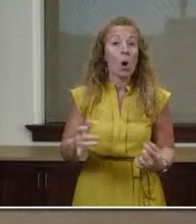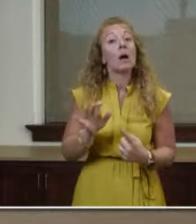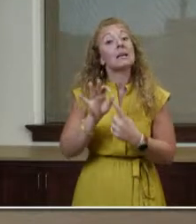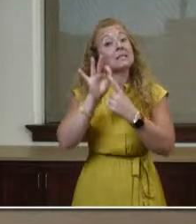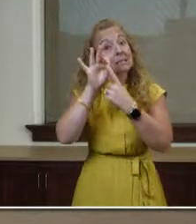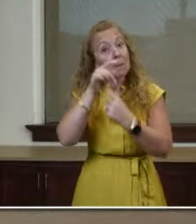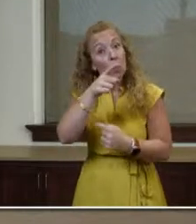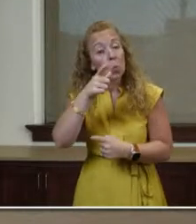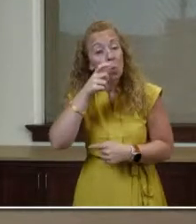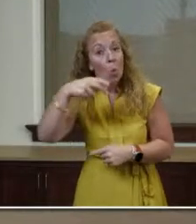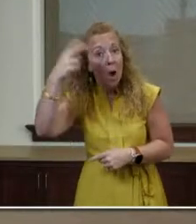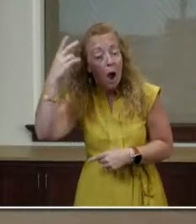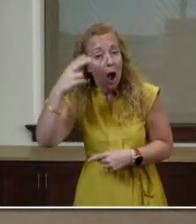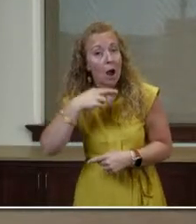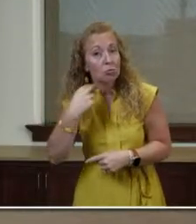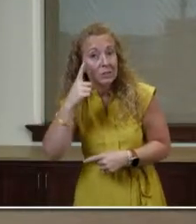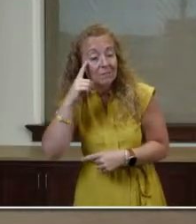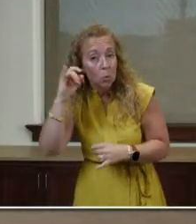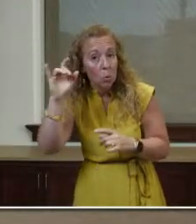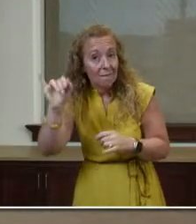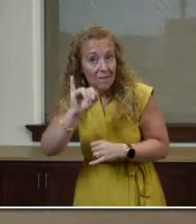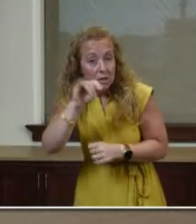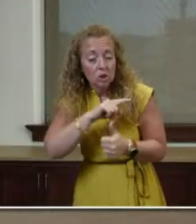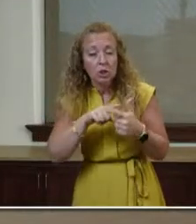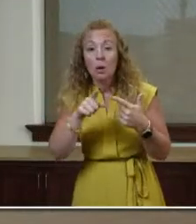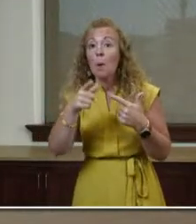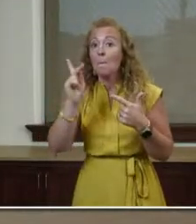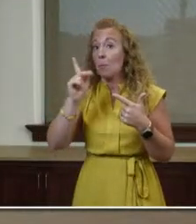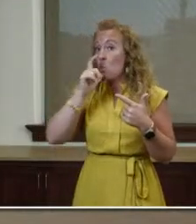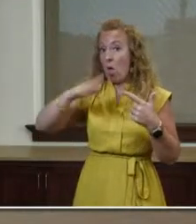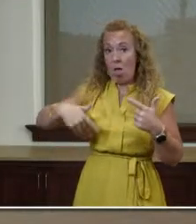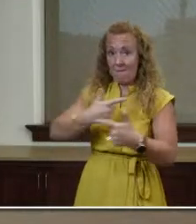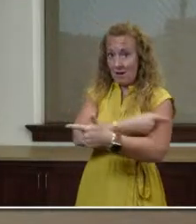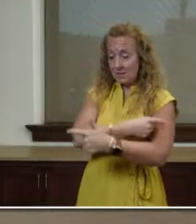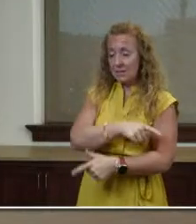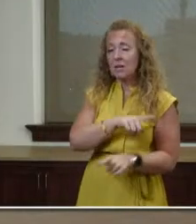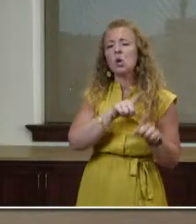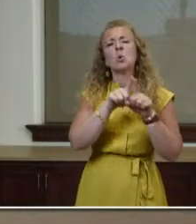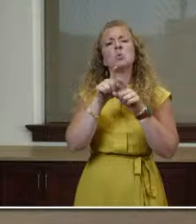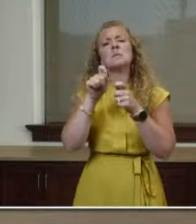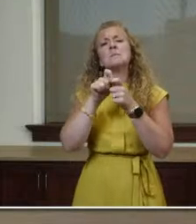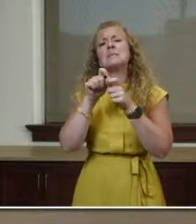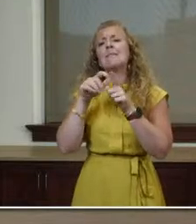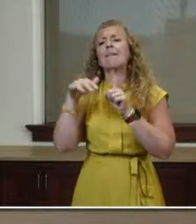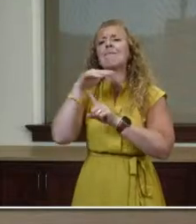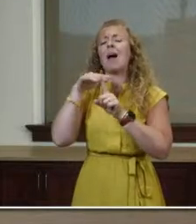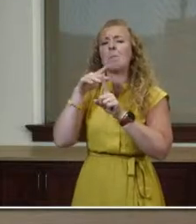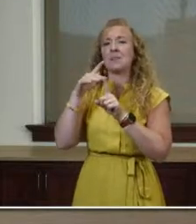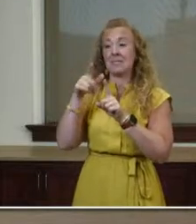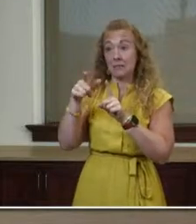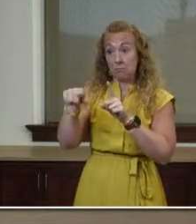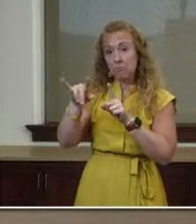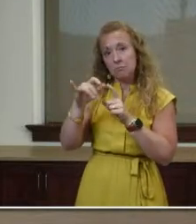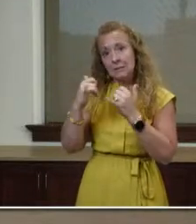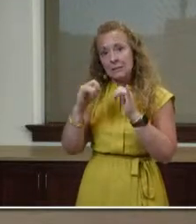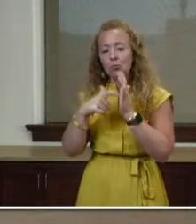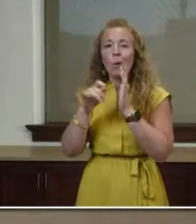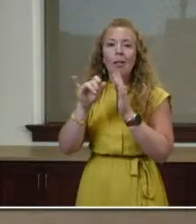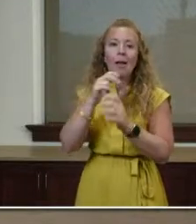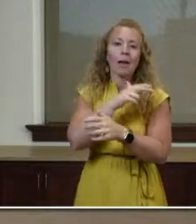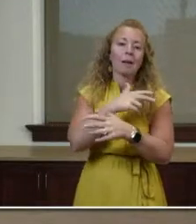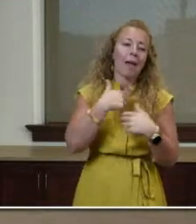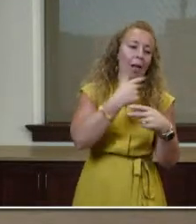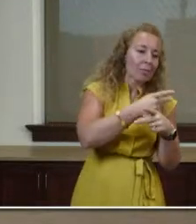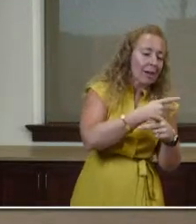those who are at risk for severe infection, those who are not vaccinated, and in specific settings where they're still required, like healthcare settings and